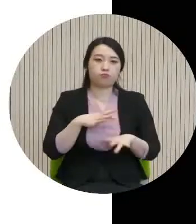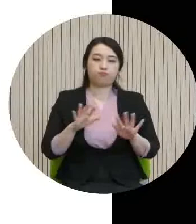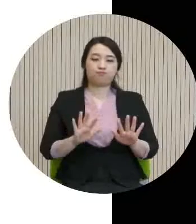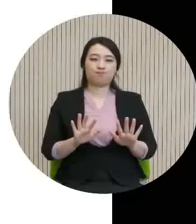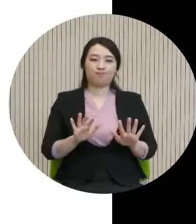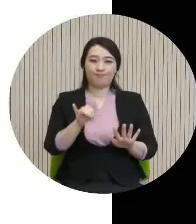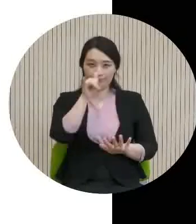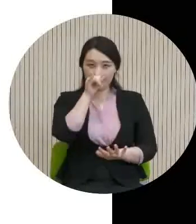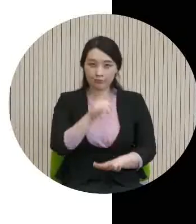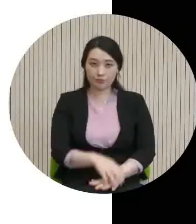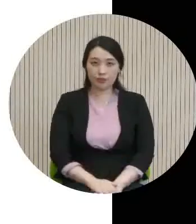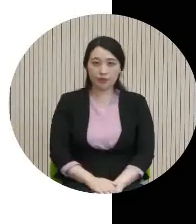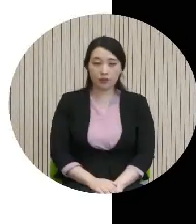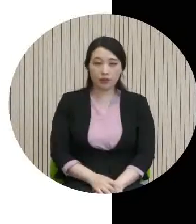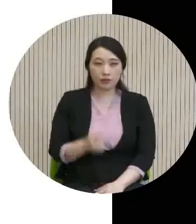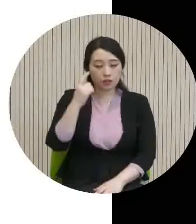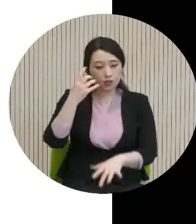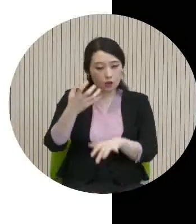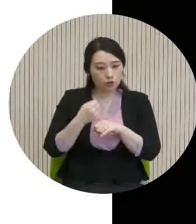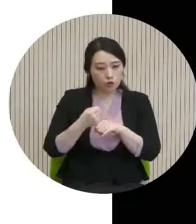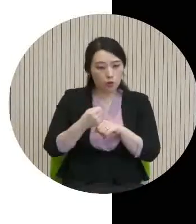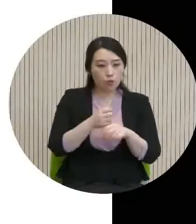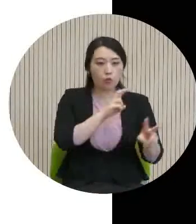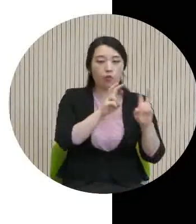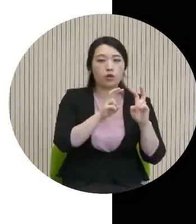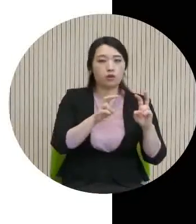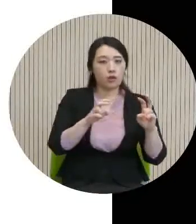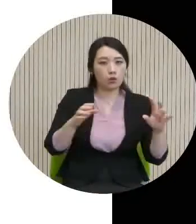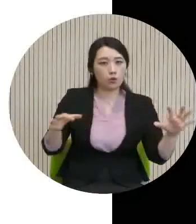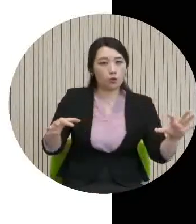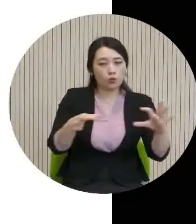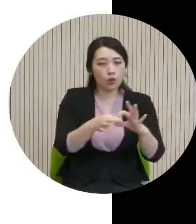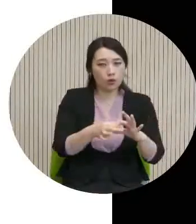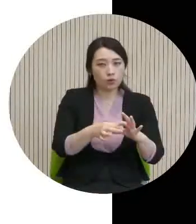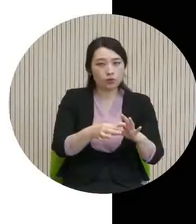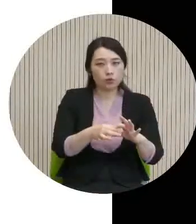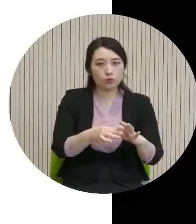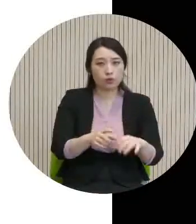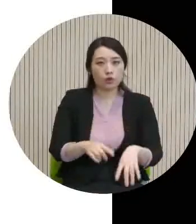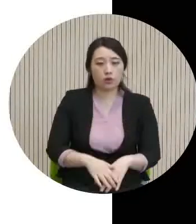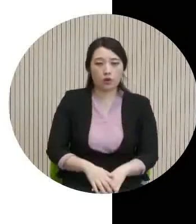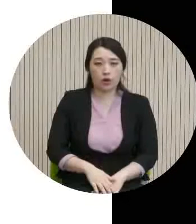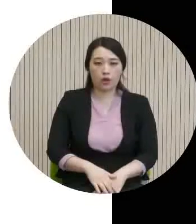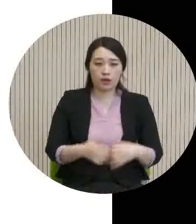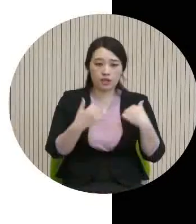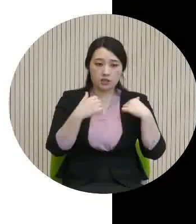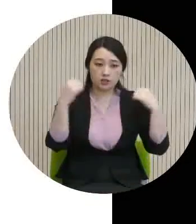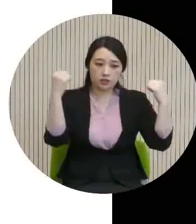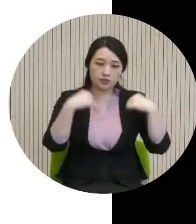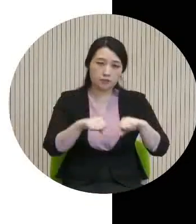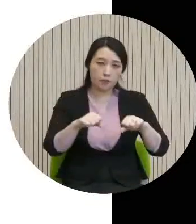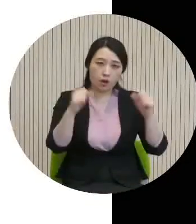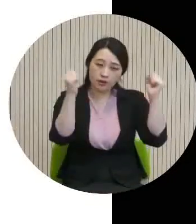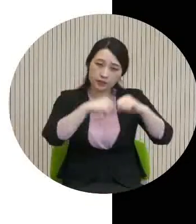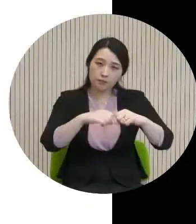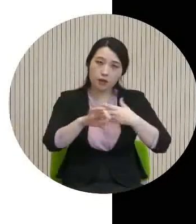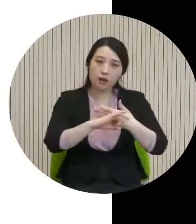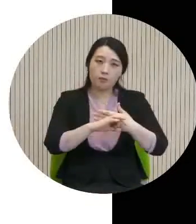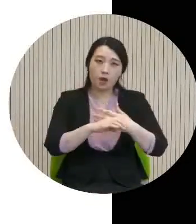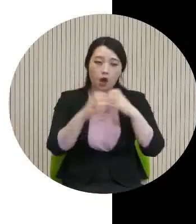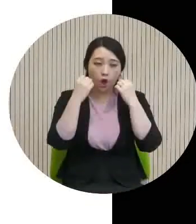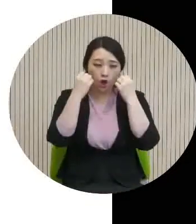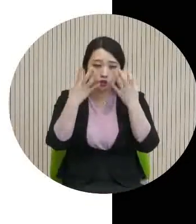way, new research, new businesses don't come to fruition. And the